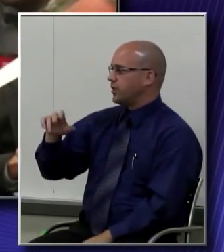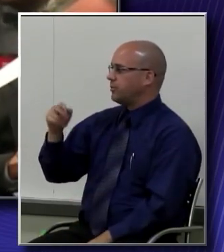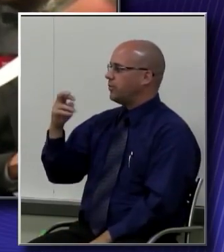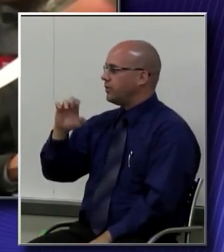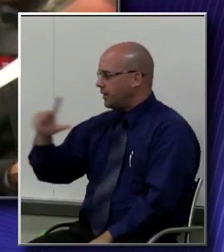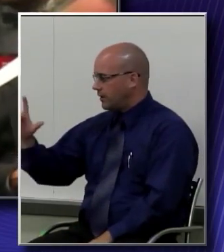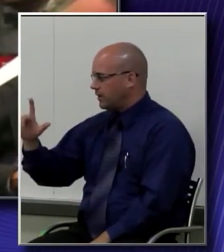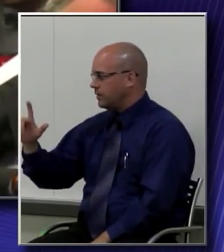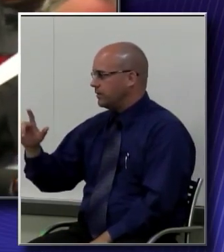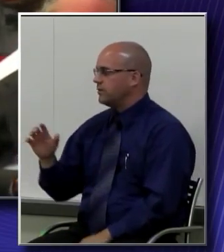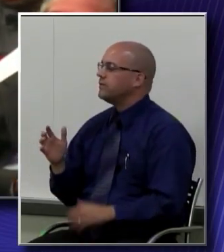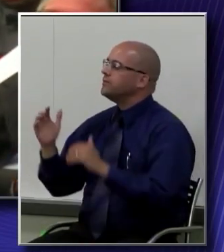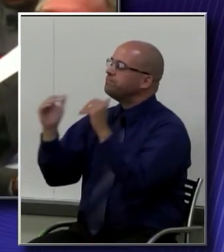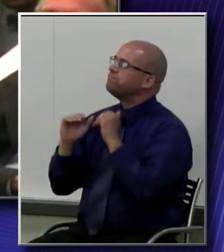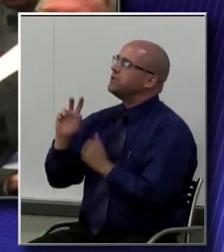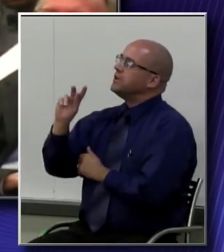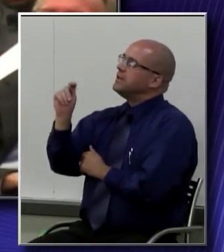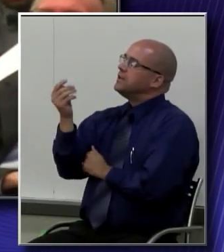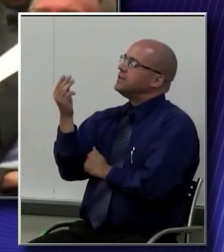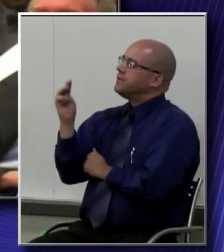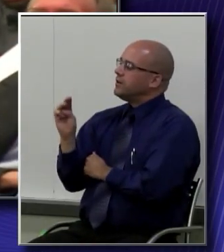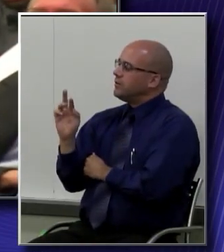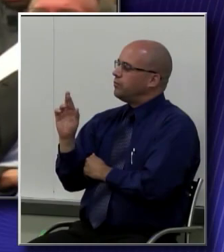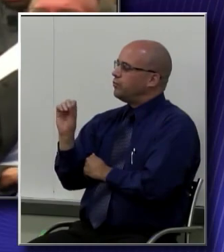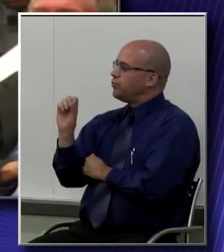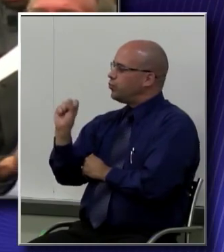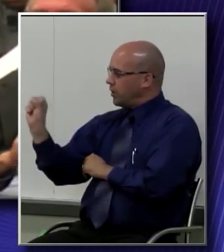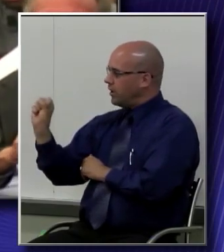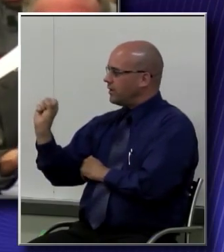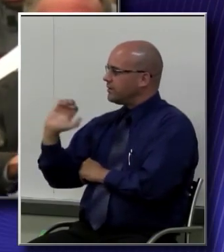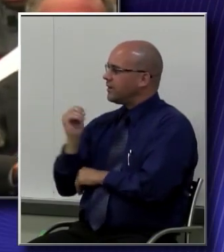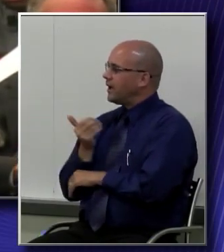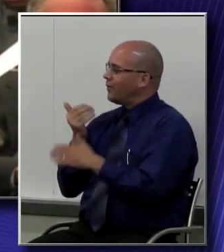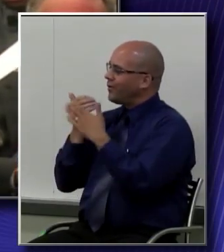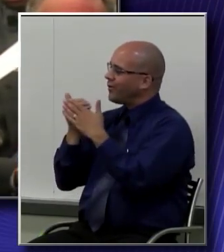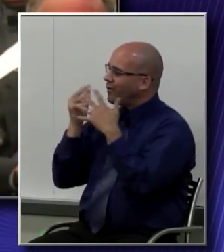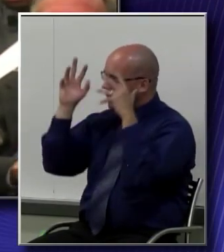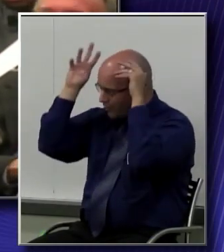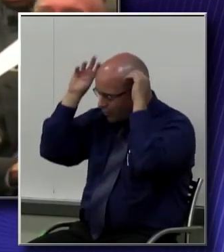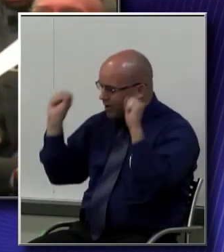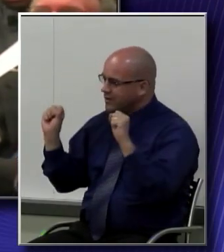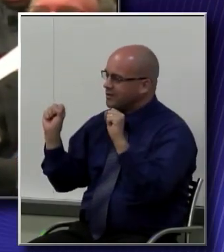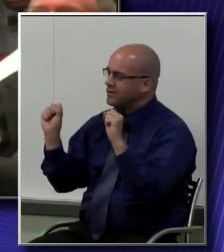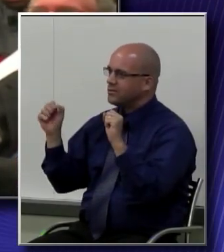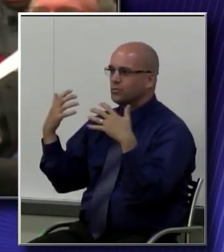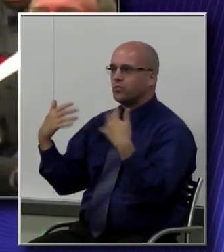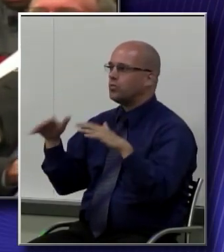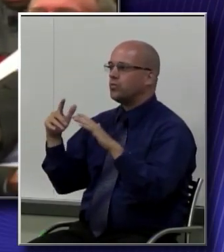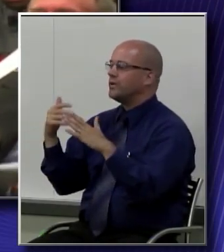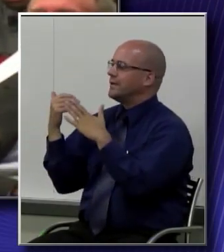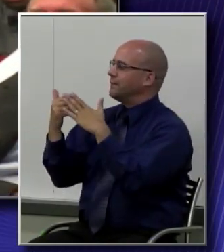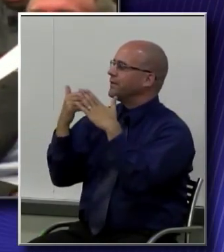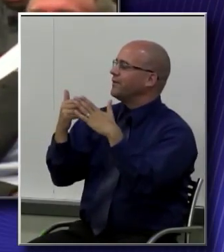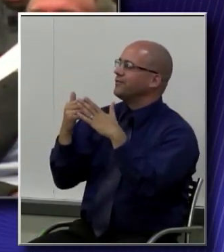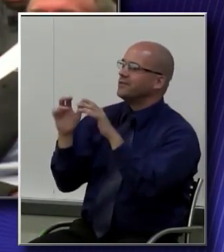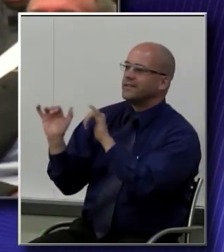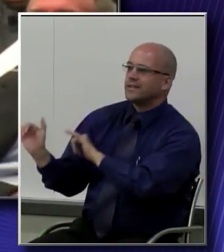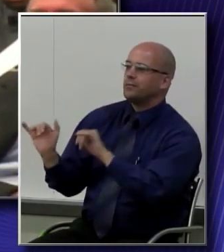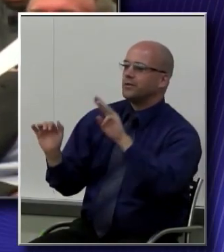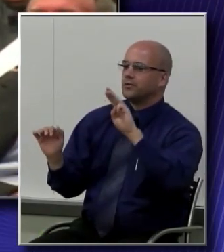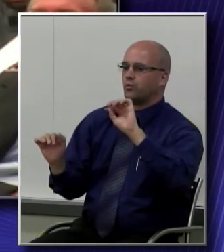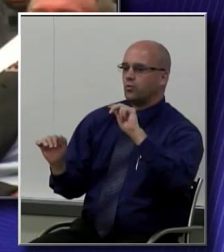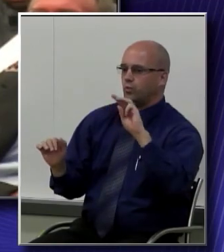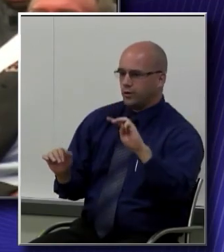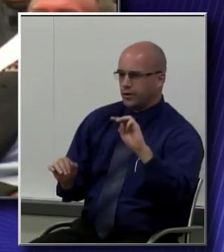Tom Ross, our current president, is as close to William Friday as we have had in recent